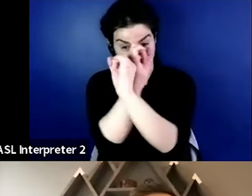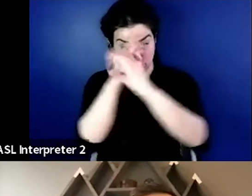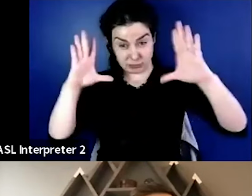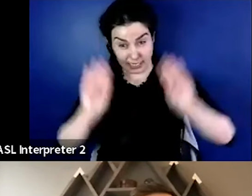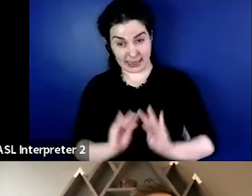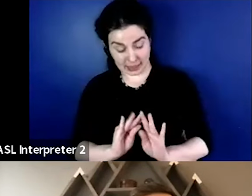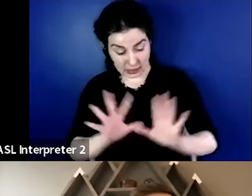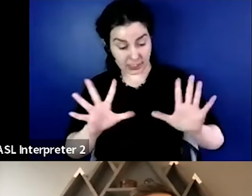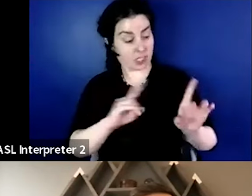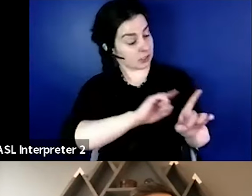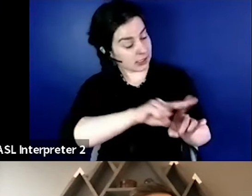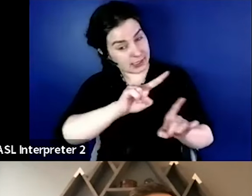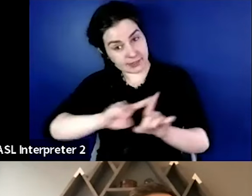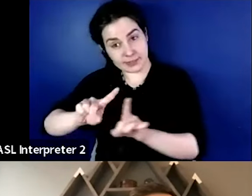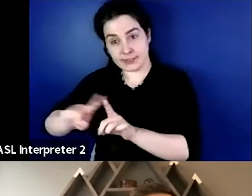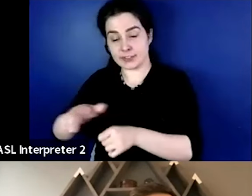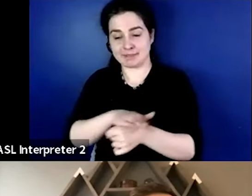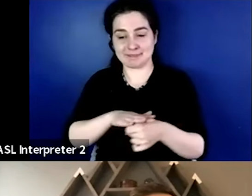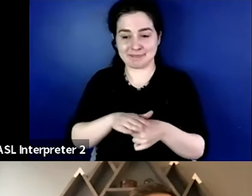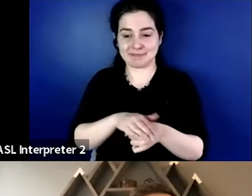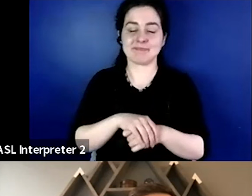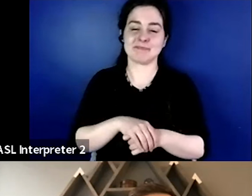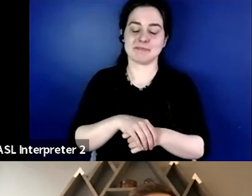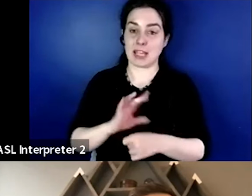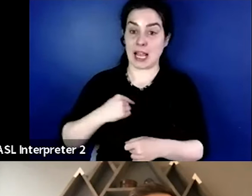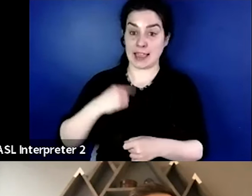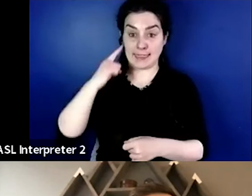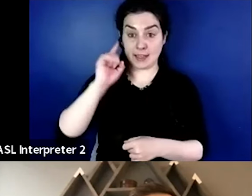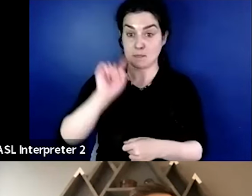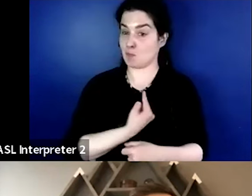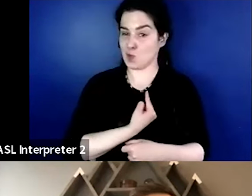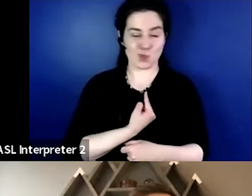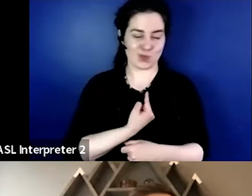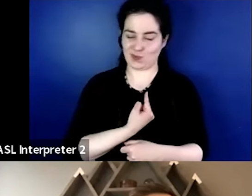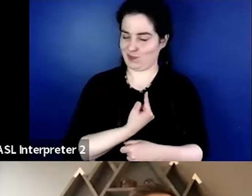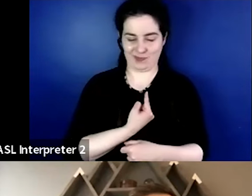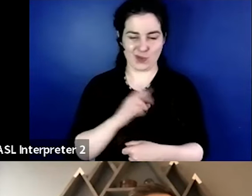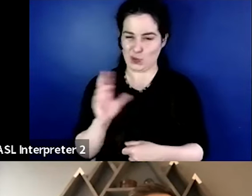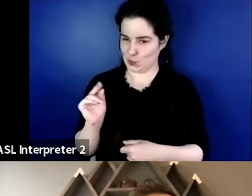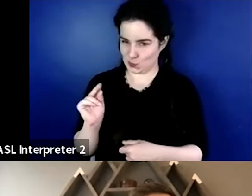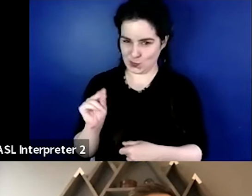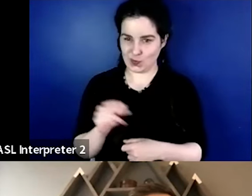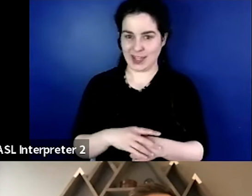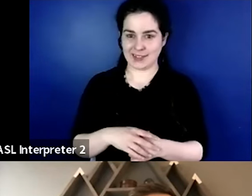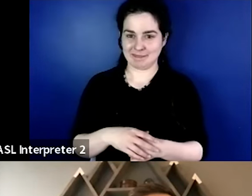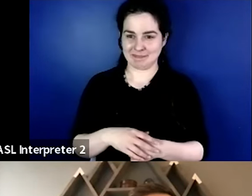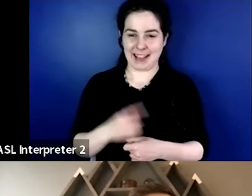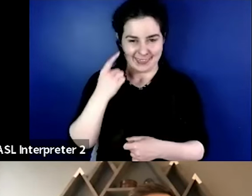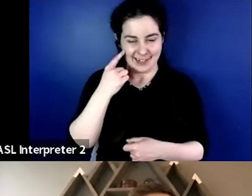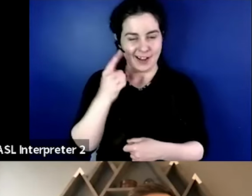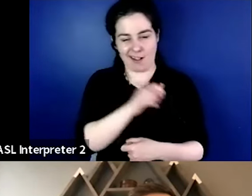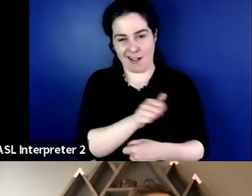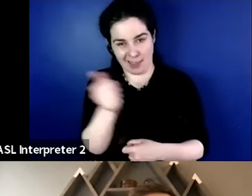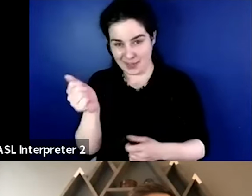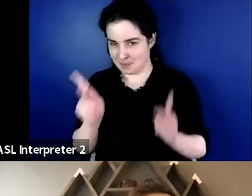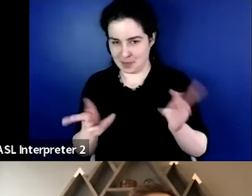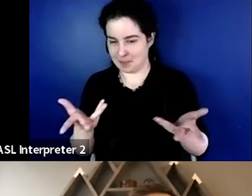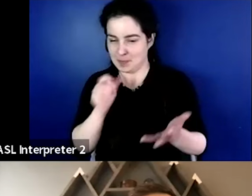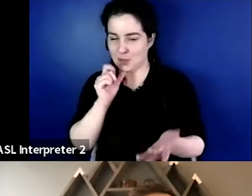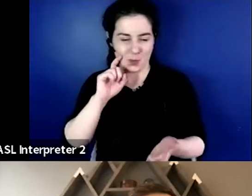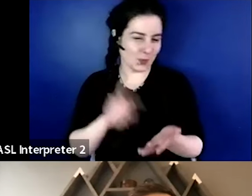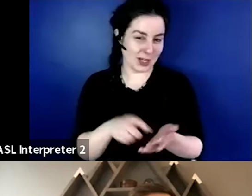different areas. And I don't think probably I'm the only one that didn't realize that. So it's so wonderful that